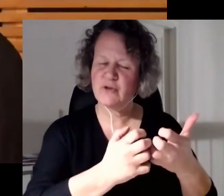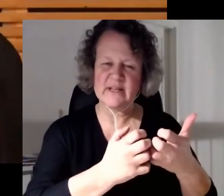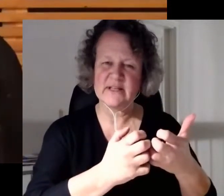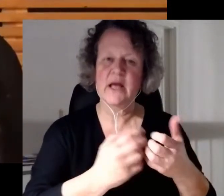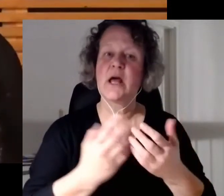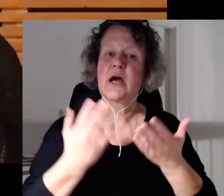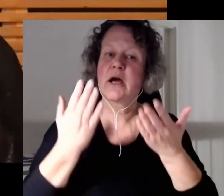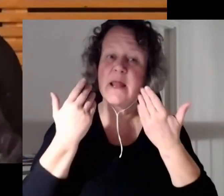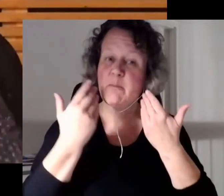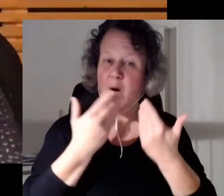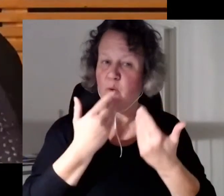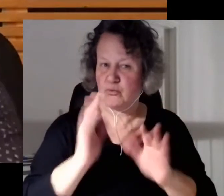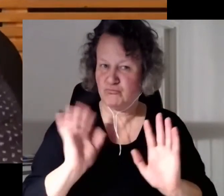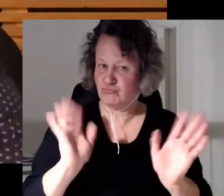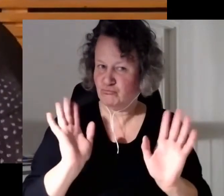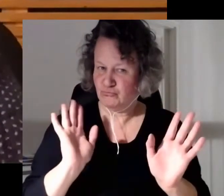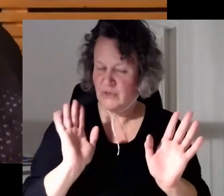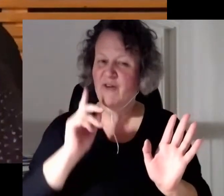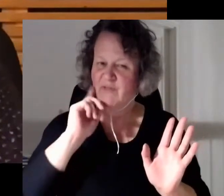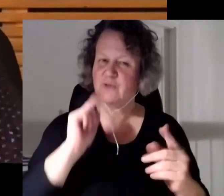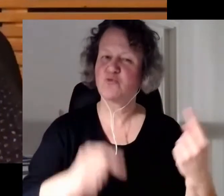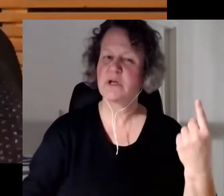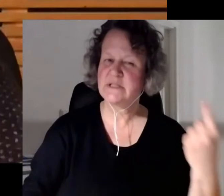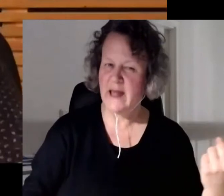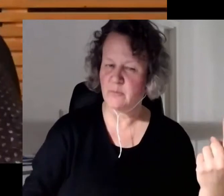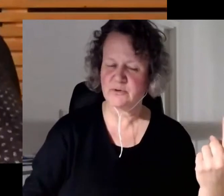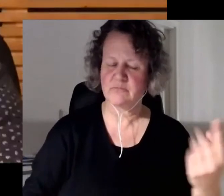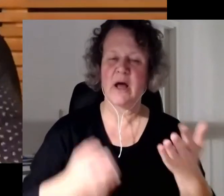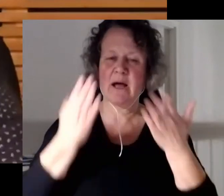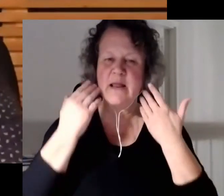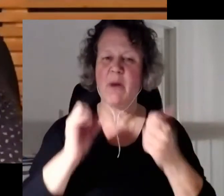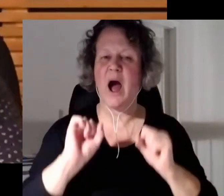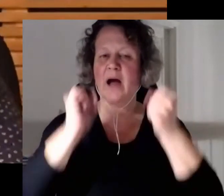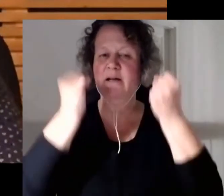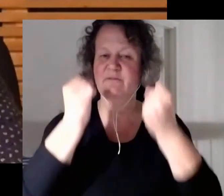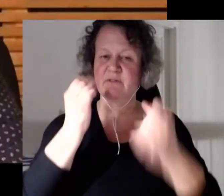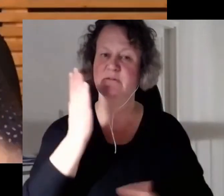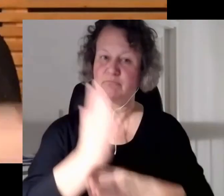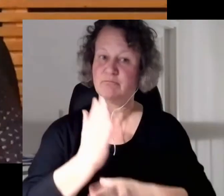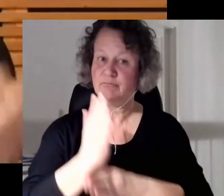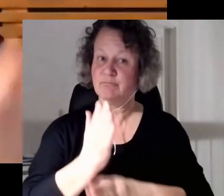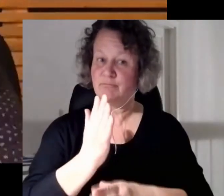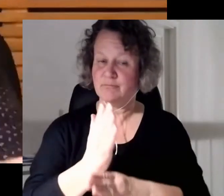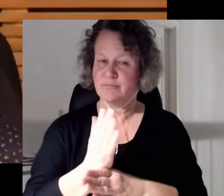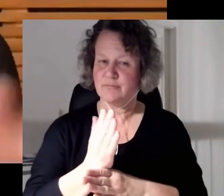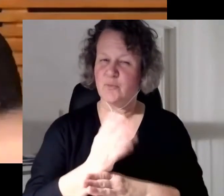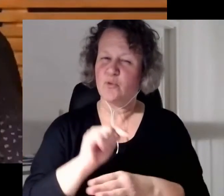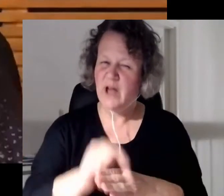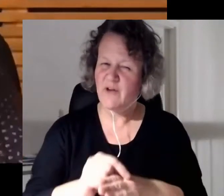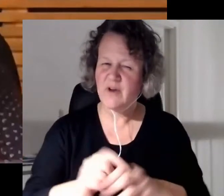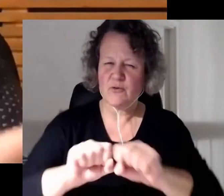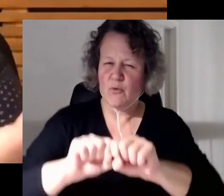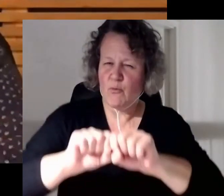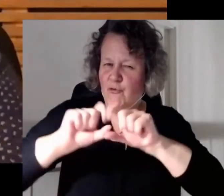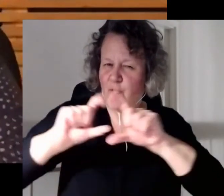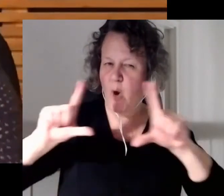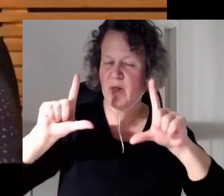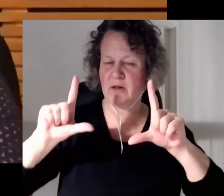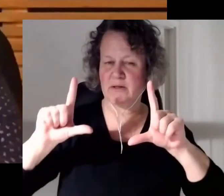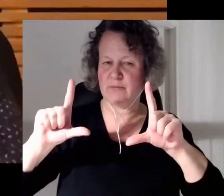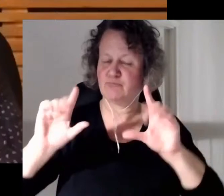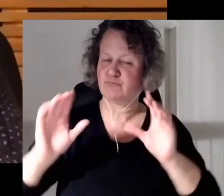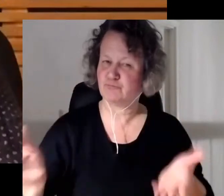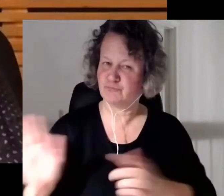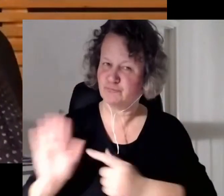deepen subject, and all the story has nothing to do with the subject. So they know that how somebody is interested in it, to have a role picture, a role